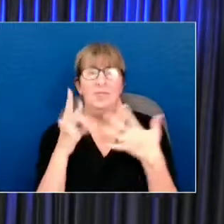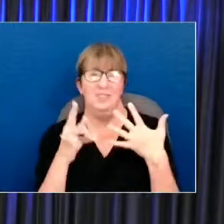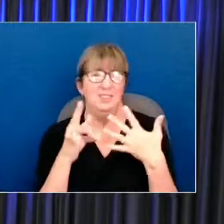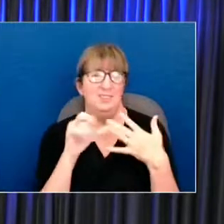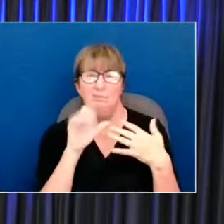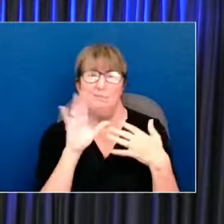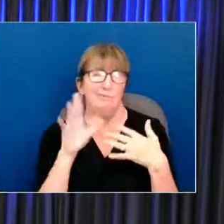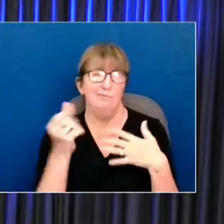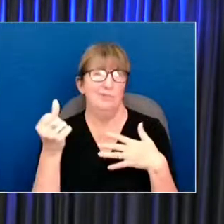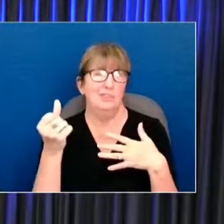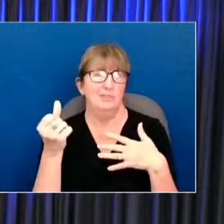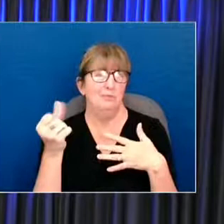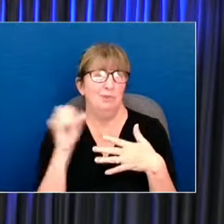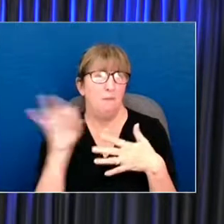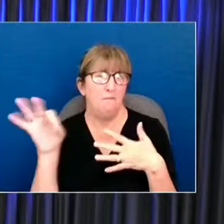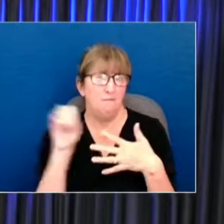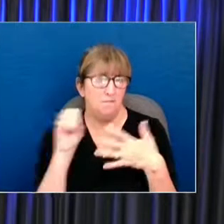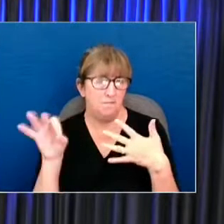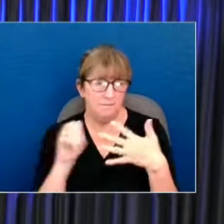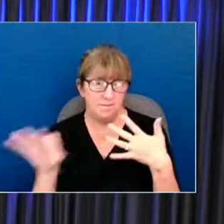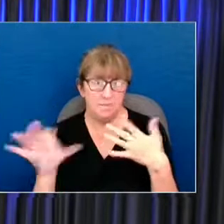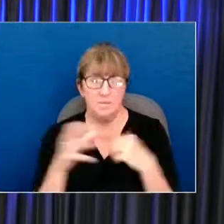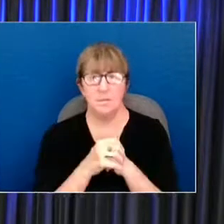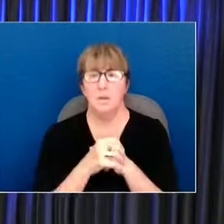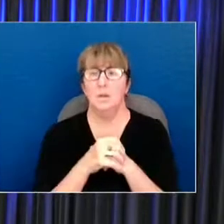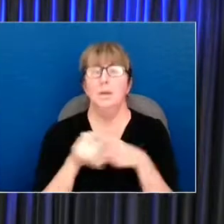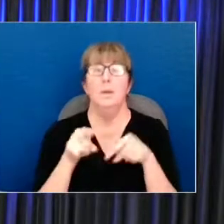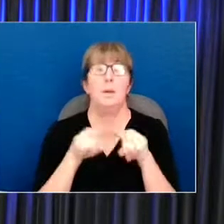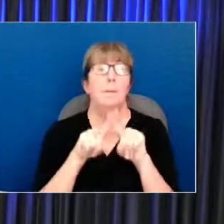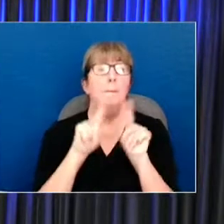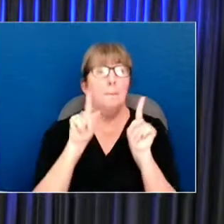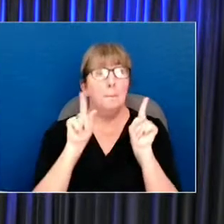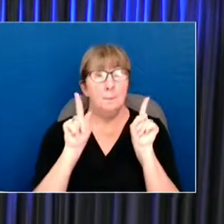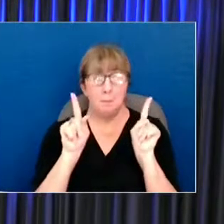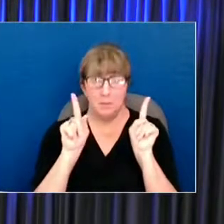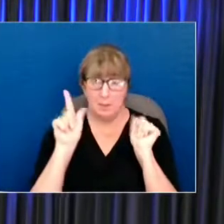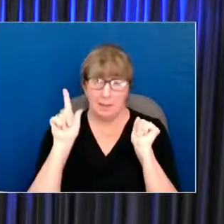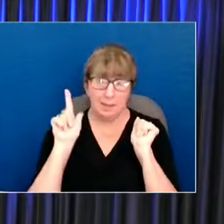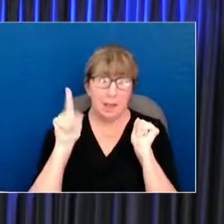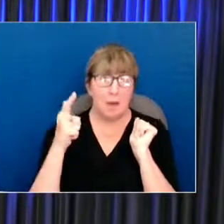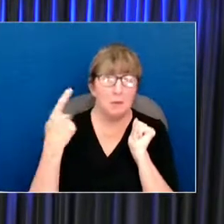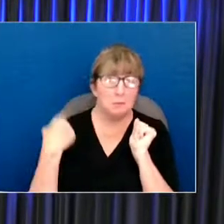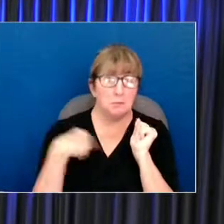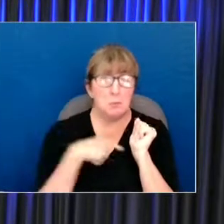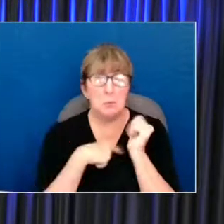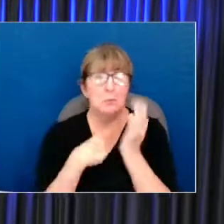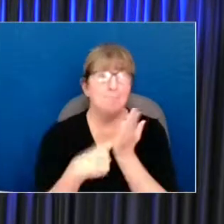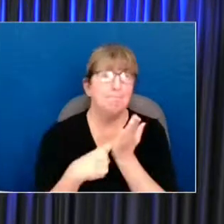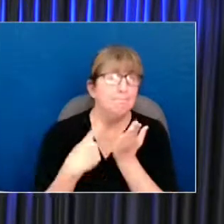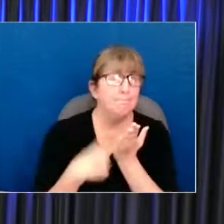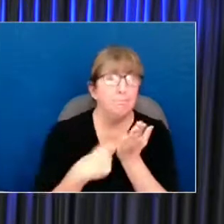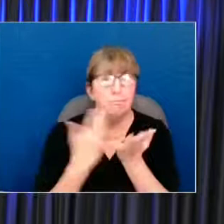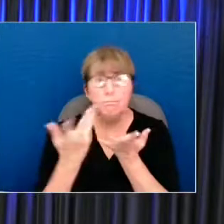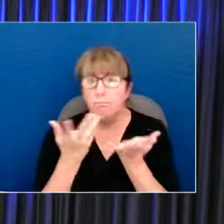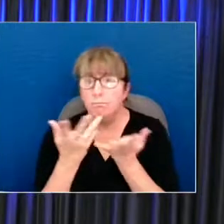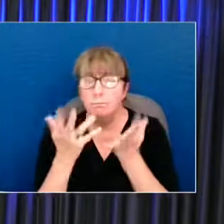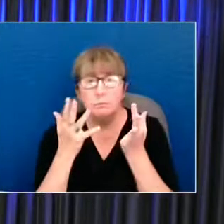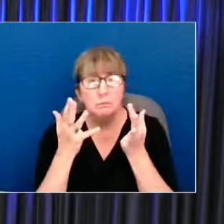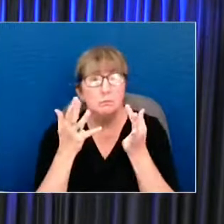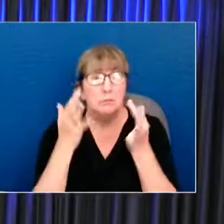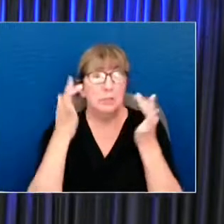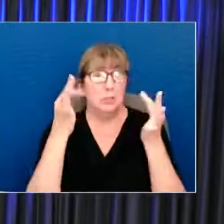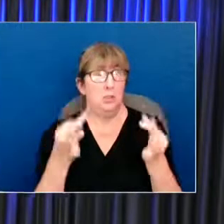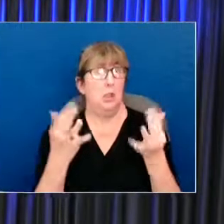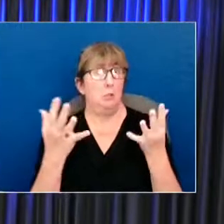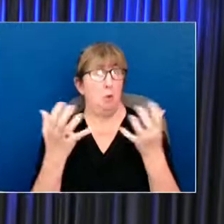the discussions move forward, or maybe additional functionality